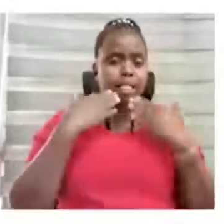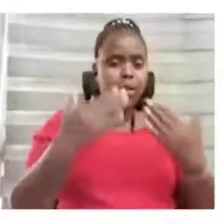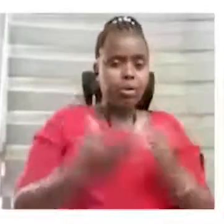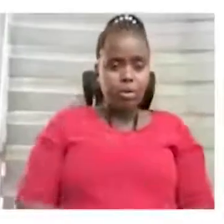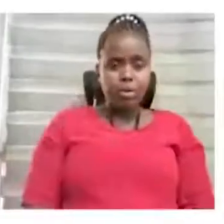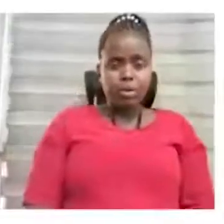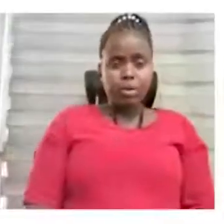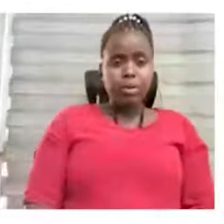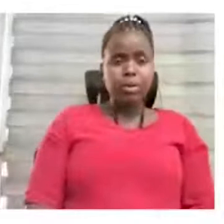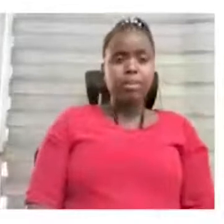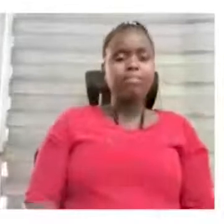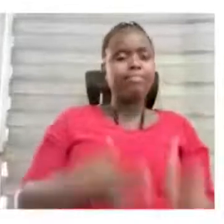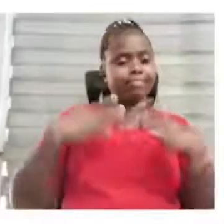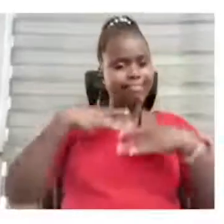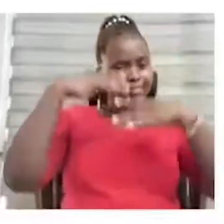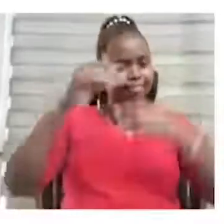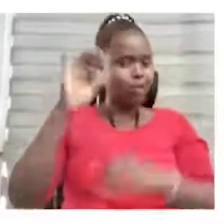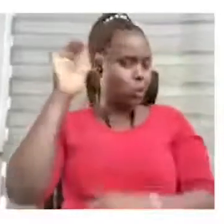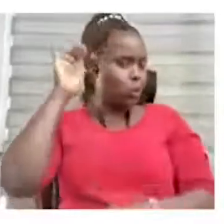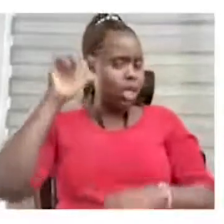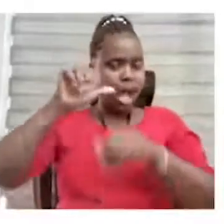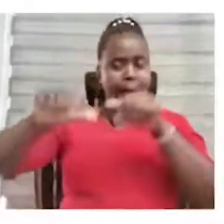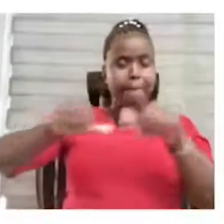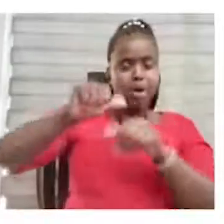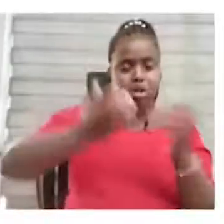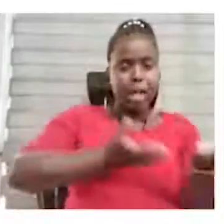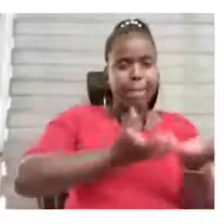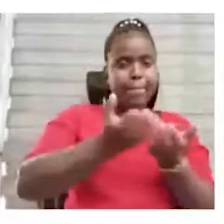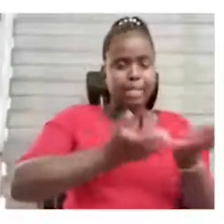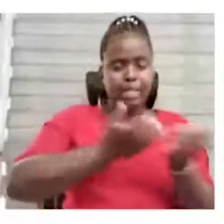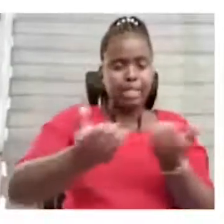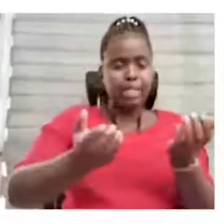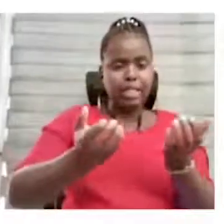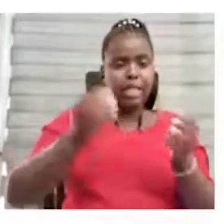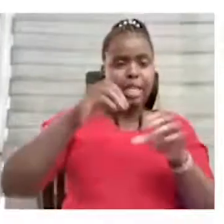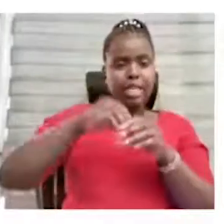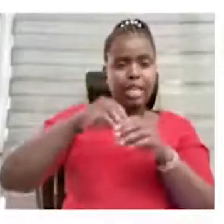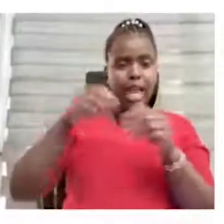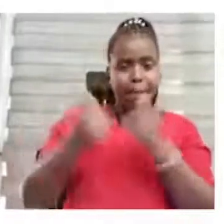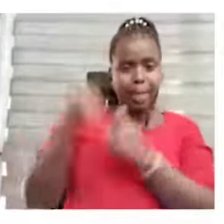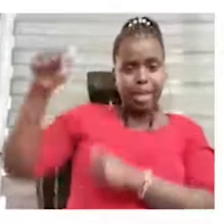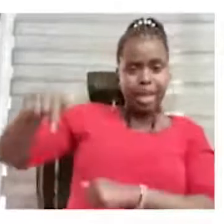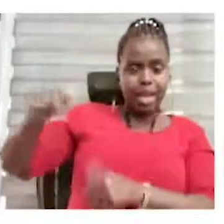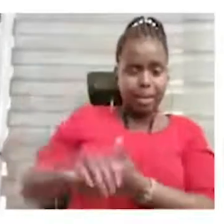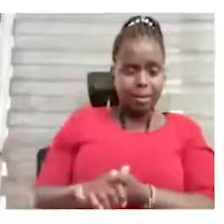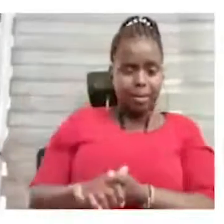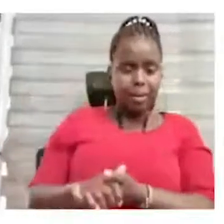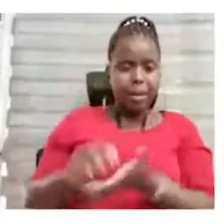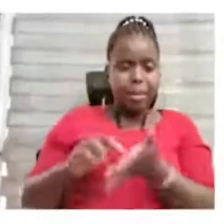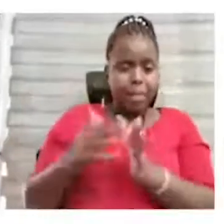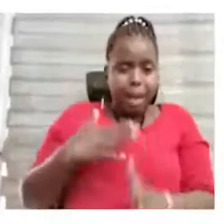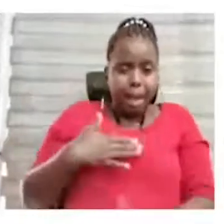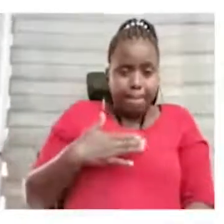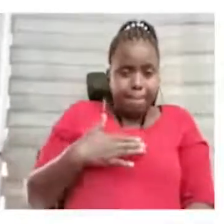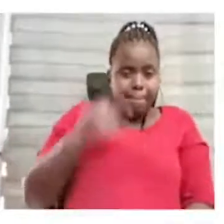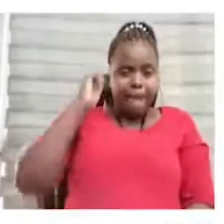Thank you. It's so interesting to hear also about the business case aspects and the drive here. I mean, this is, in my personal view, the best thing that